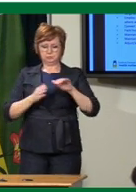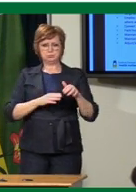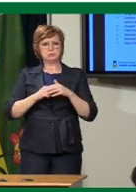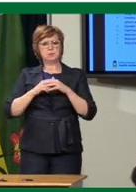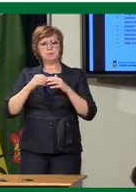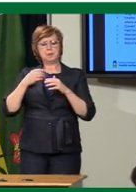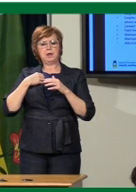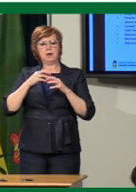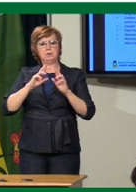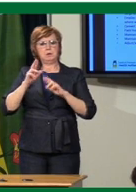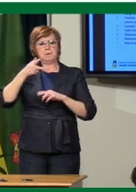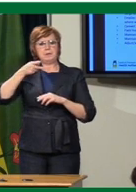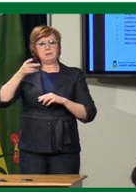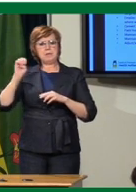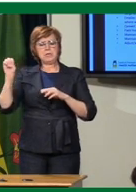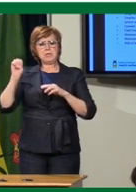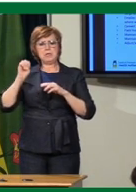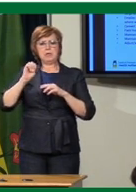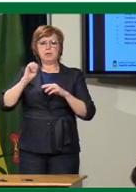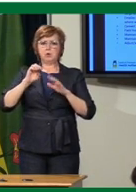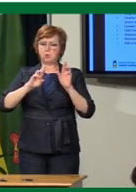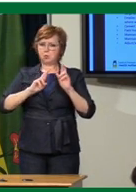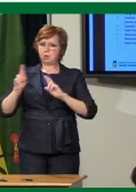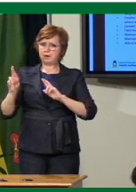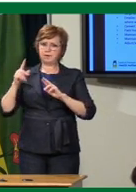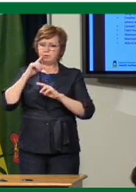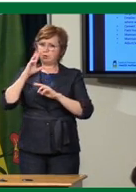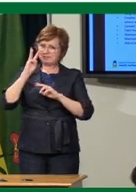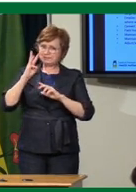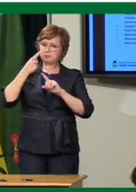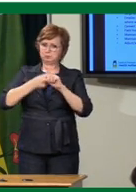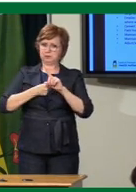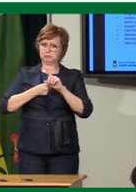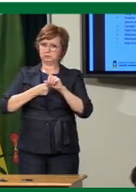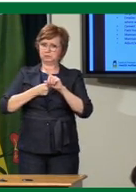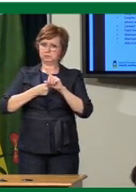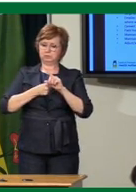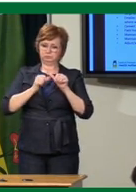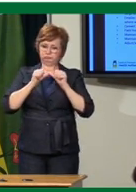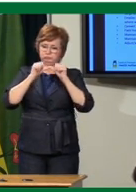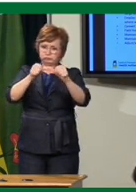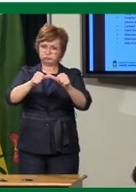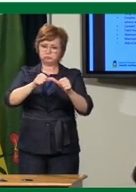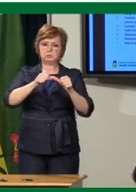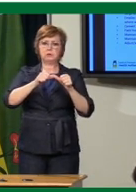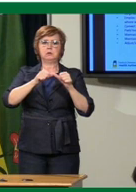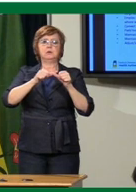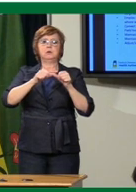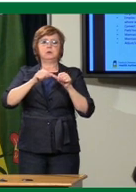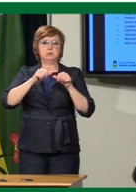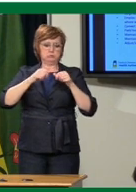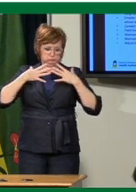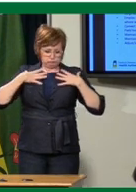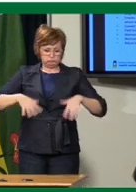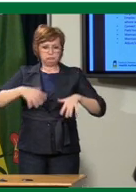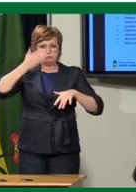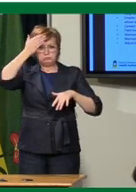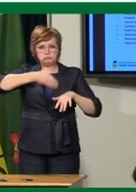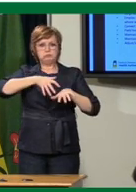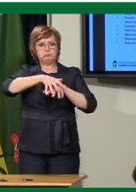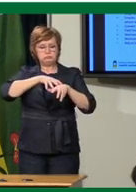key personal protective equipment. As we go forward, we will continuously adjust and adapt the strategy based on